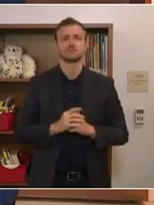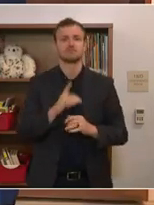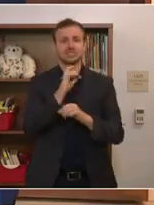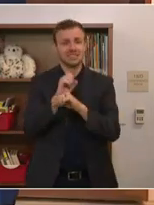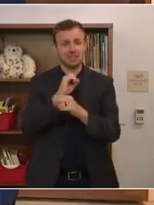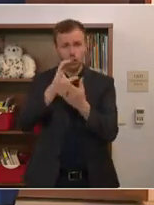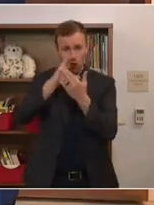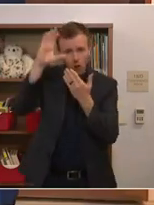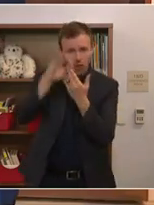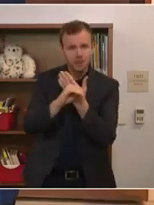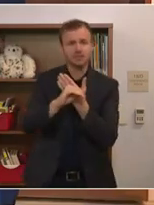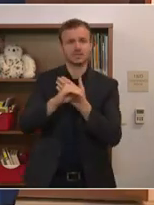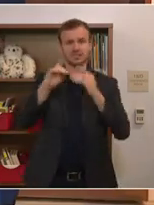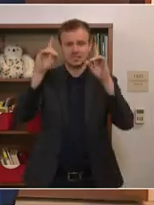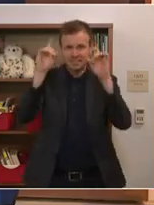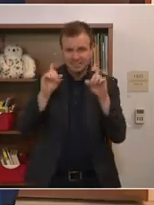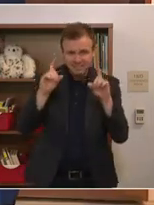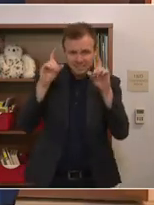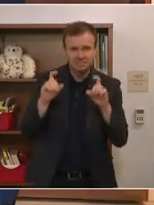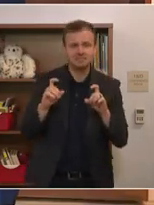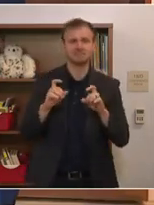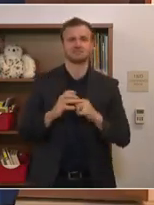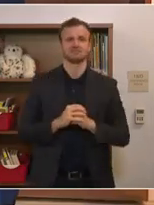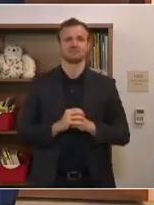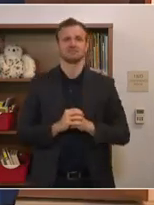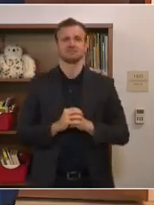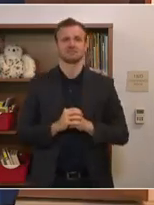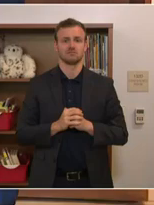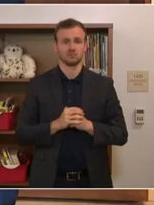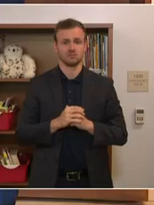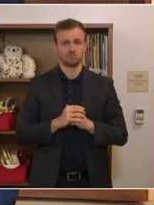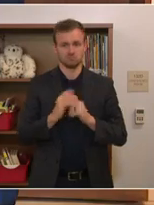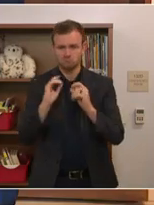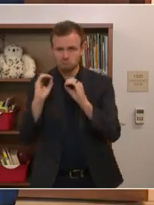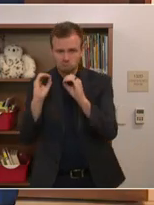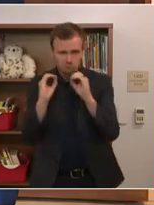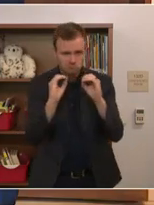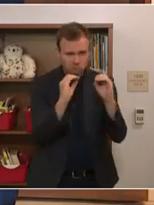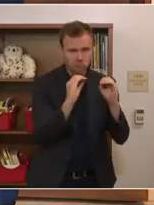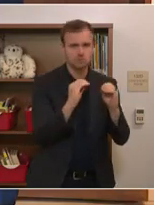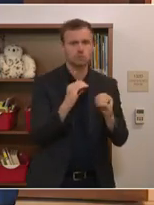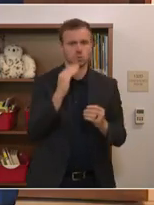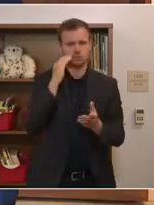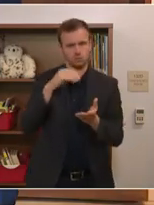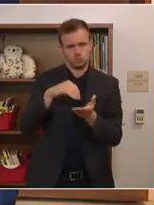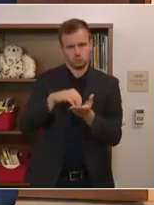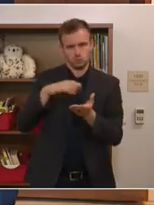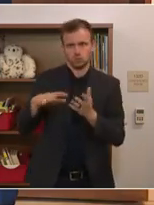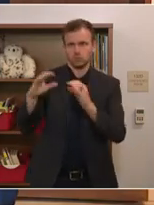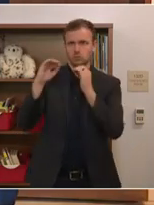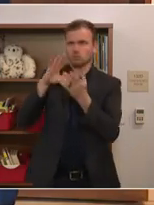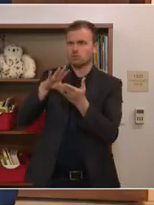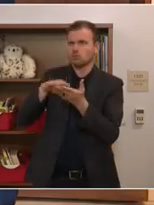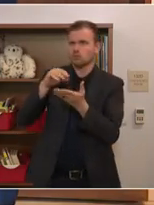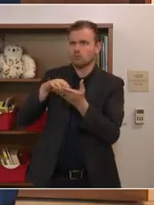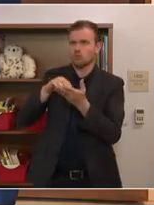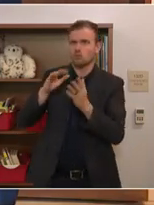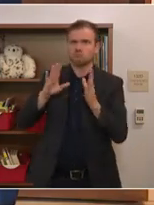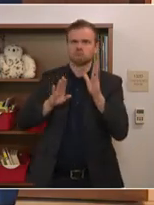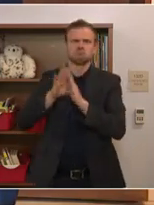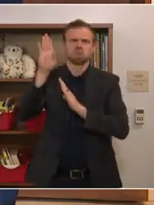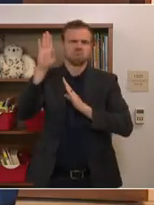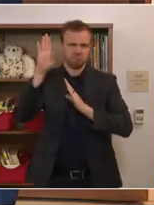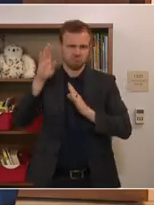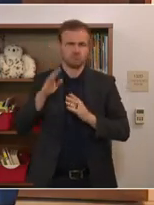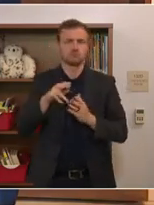tested and vetted curriculum, we know that they can be on the pathway to reading